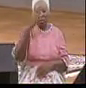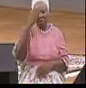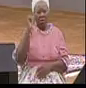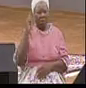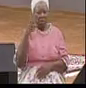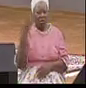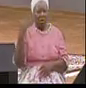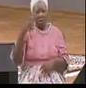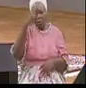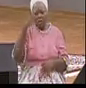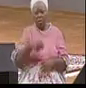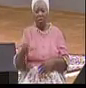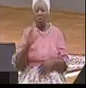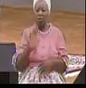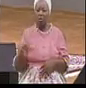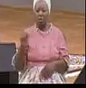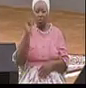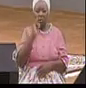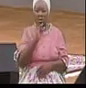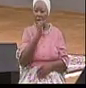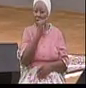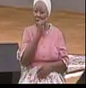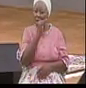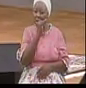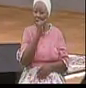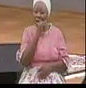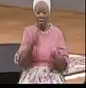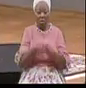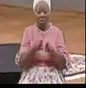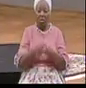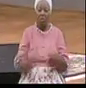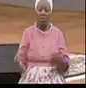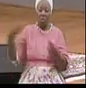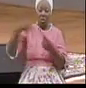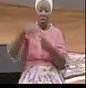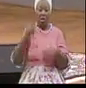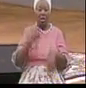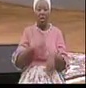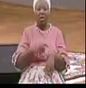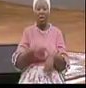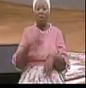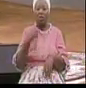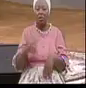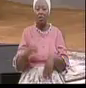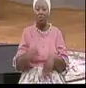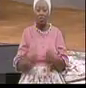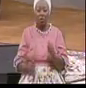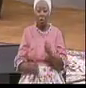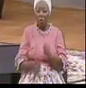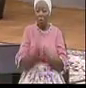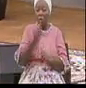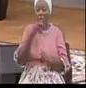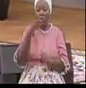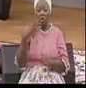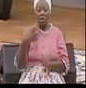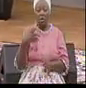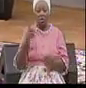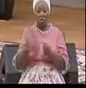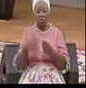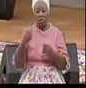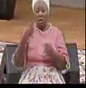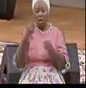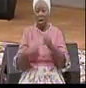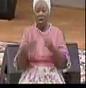those children of Israel, even till the time of almost the end of